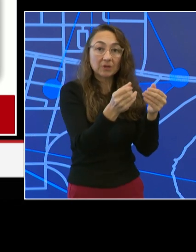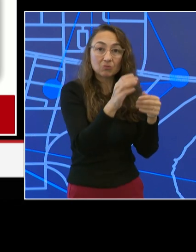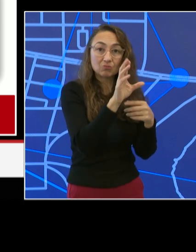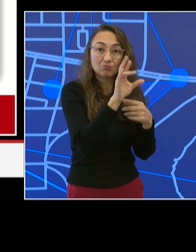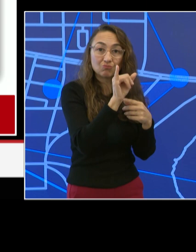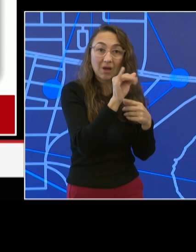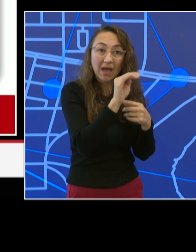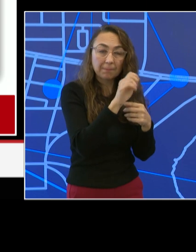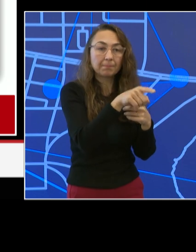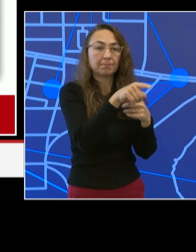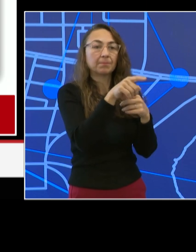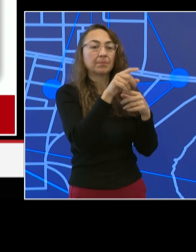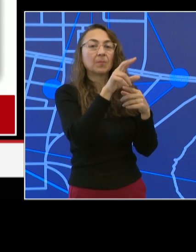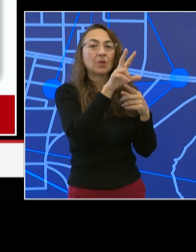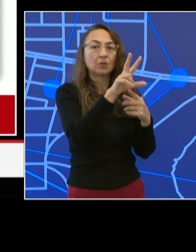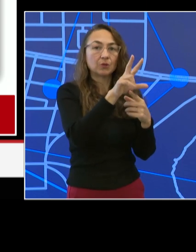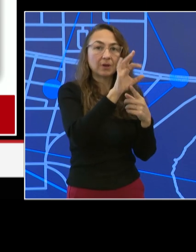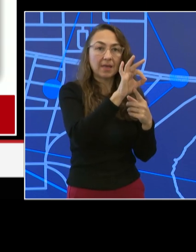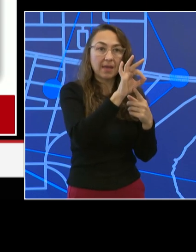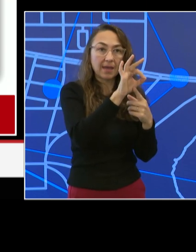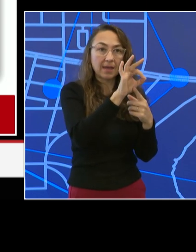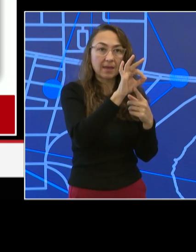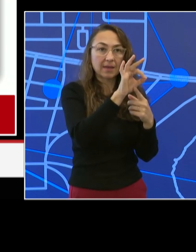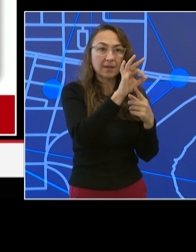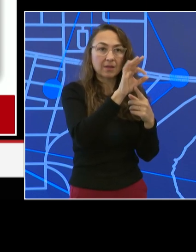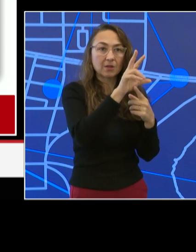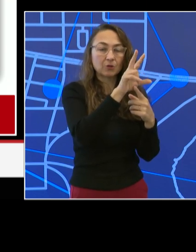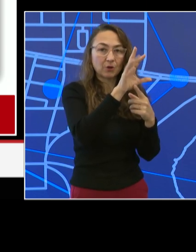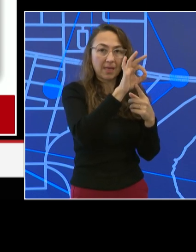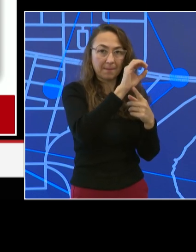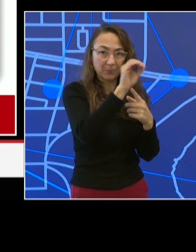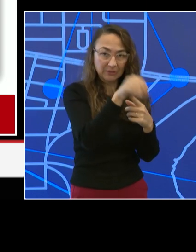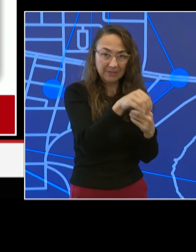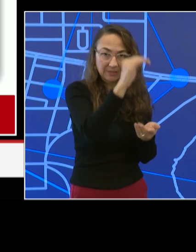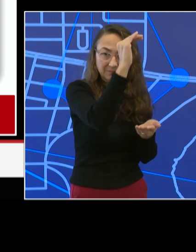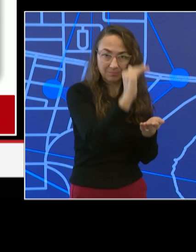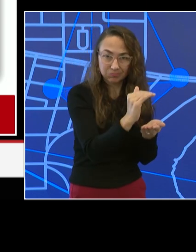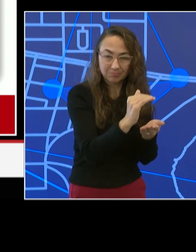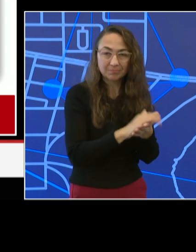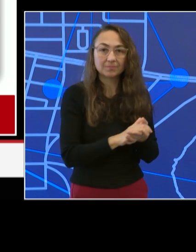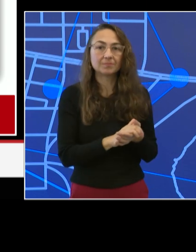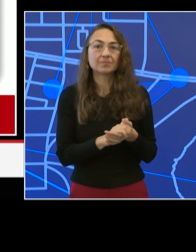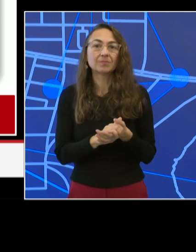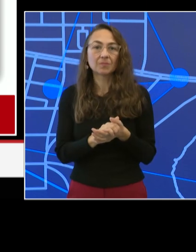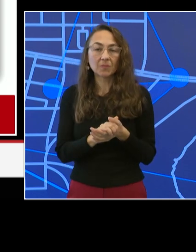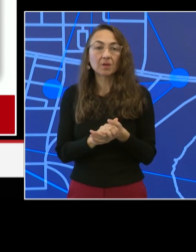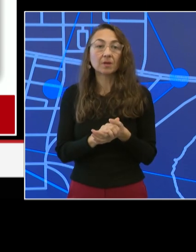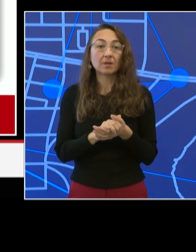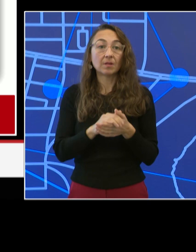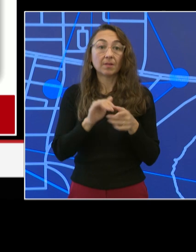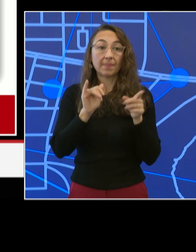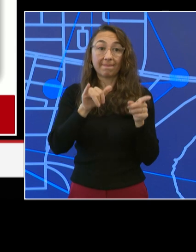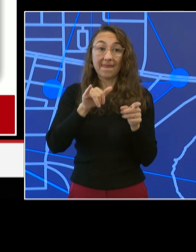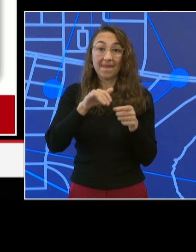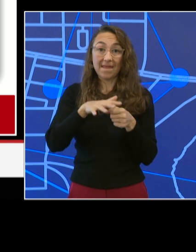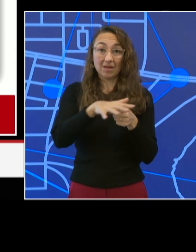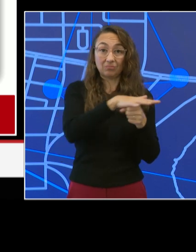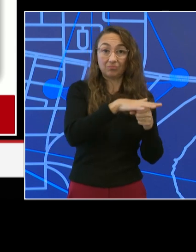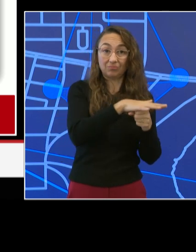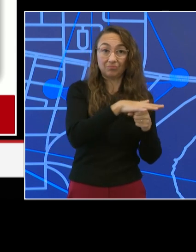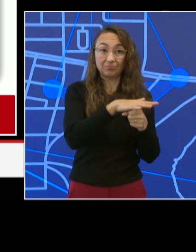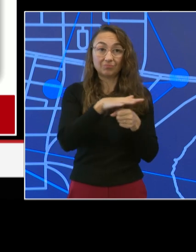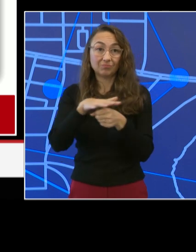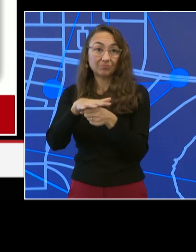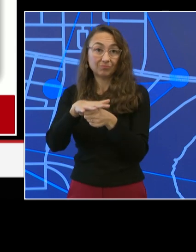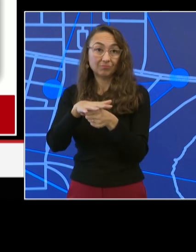hub, we've also increased our presence in the area, particularly during events at our Capital One Arena. Our first district and Special Operations